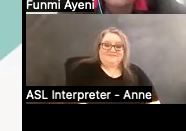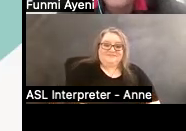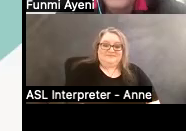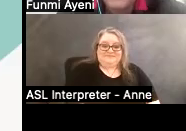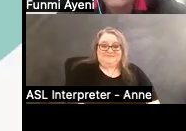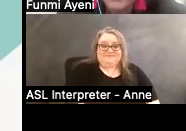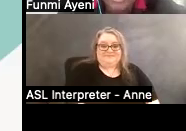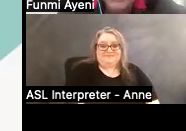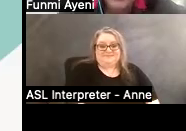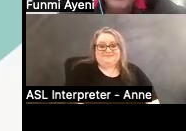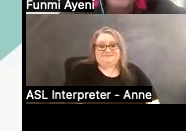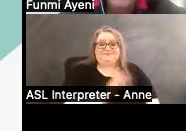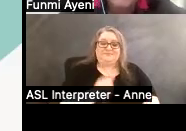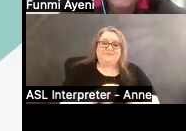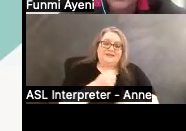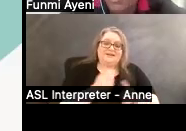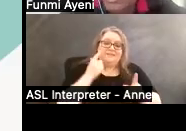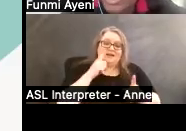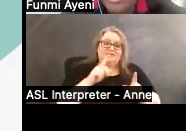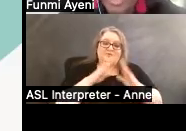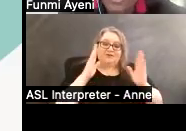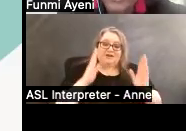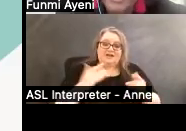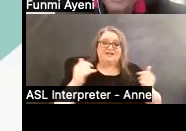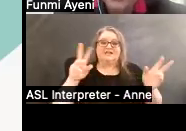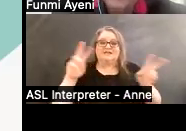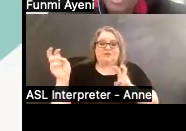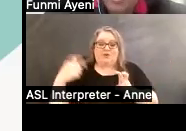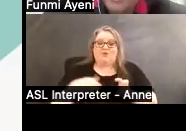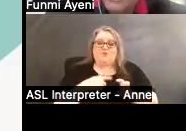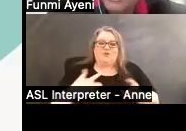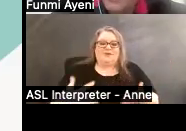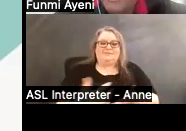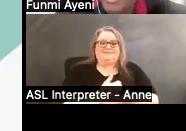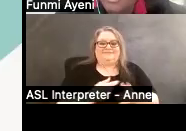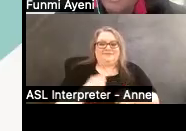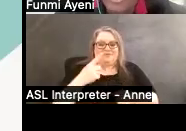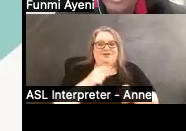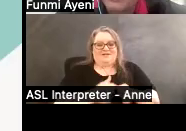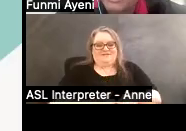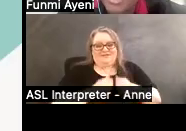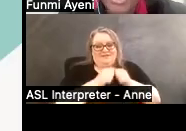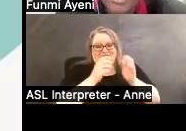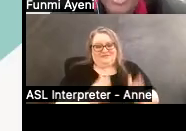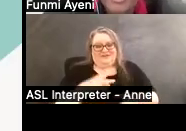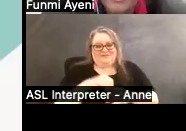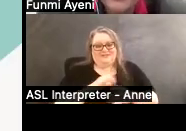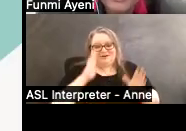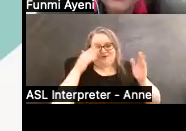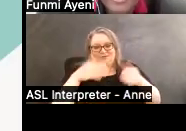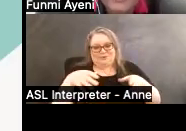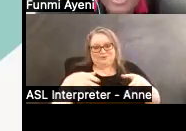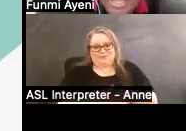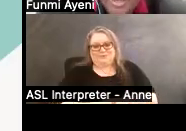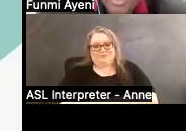And so for the impact on housing, this is a quote that we gathered from one of the survivors in our focus group discussion. And